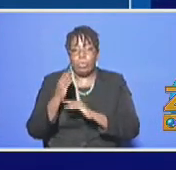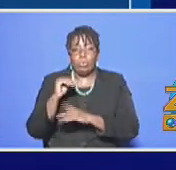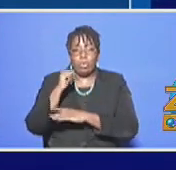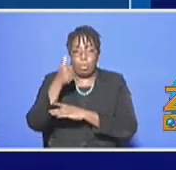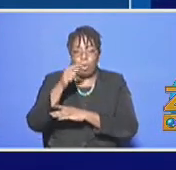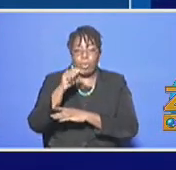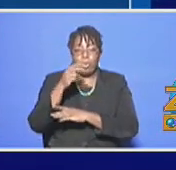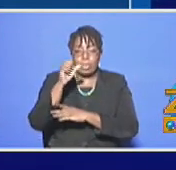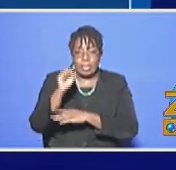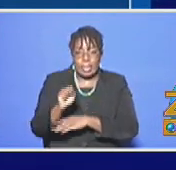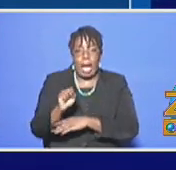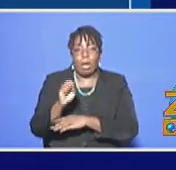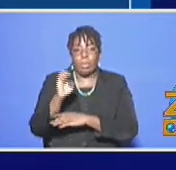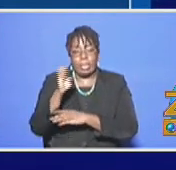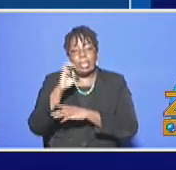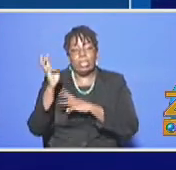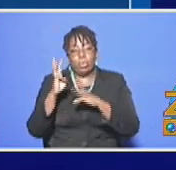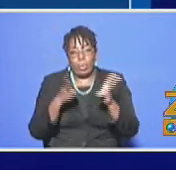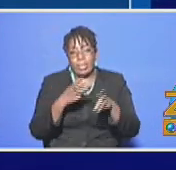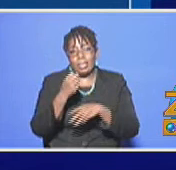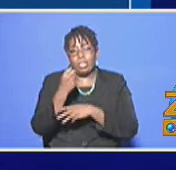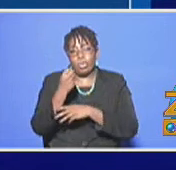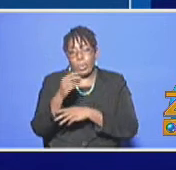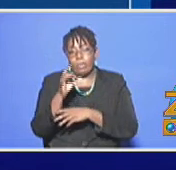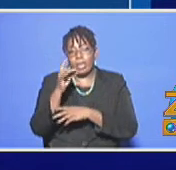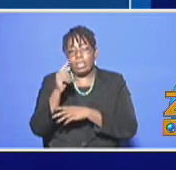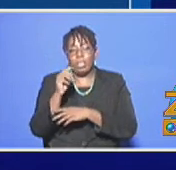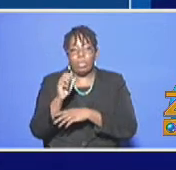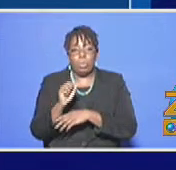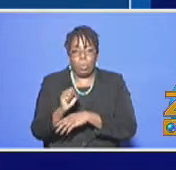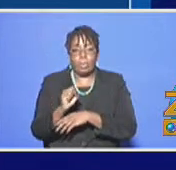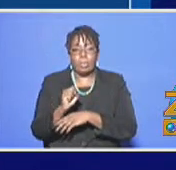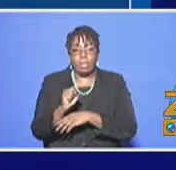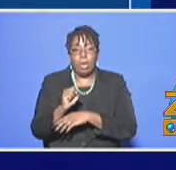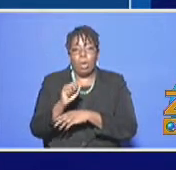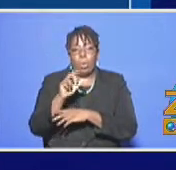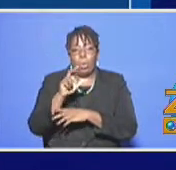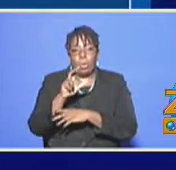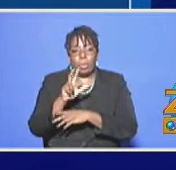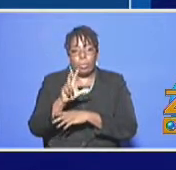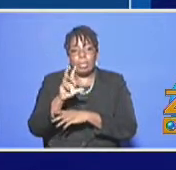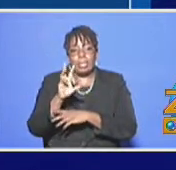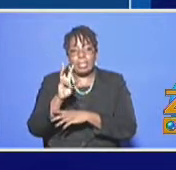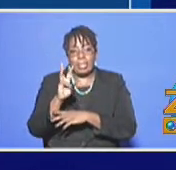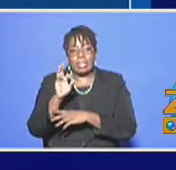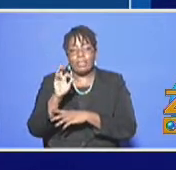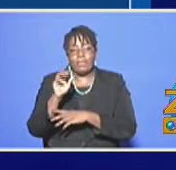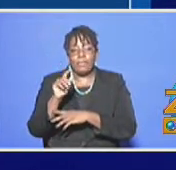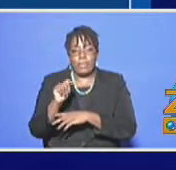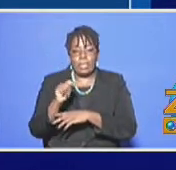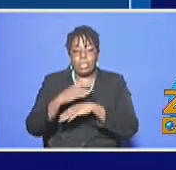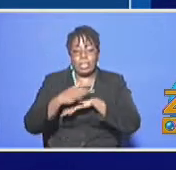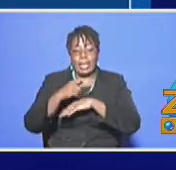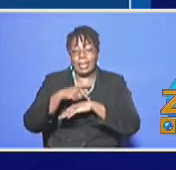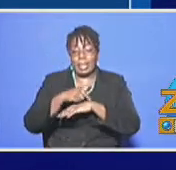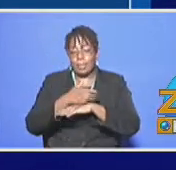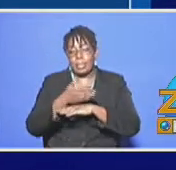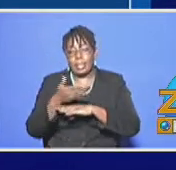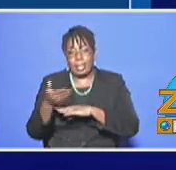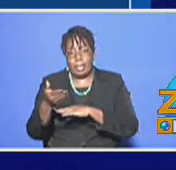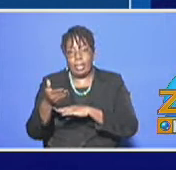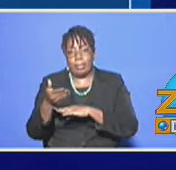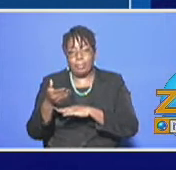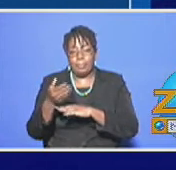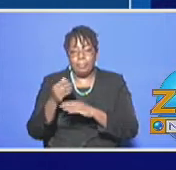Thursday, southeast winds 12 to 18 knots, wave heights 3 to 6 feet. High tide takes place at 7:54 this evening. You can expect another